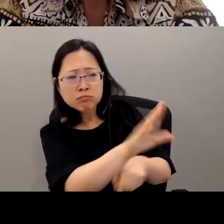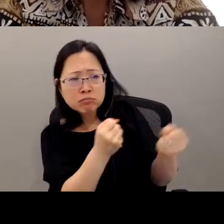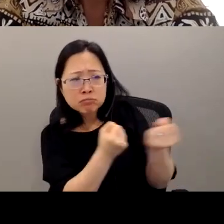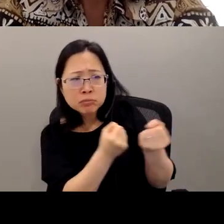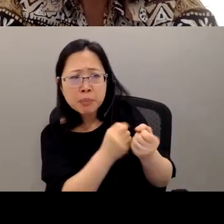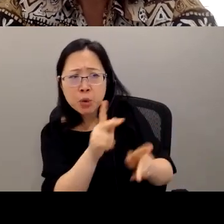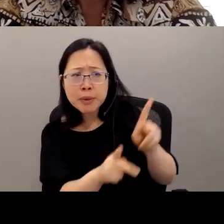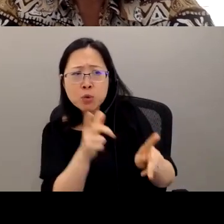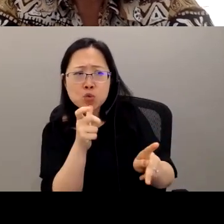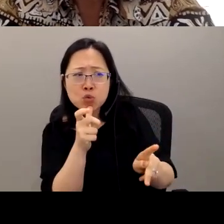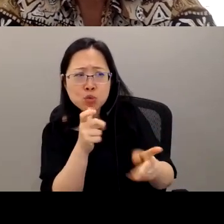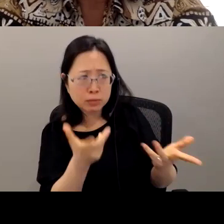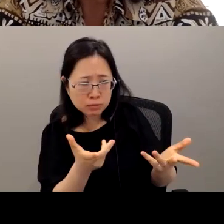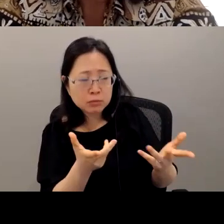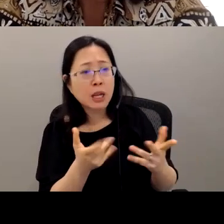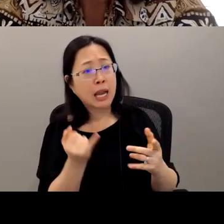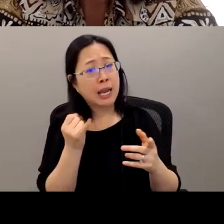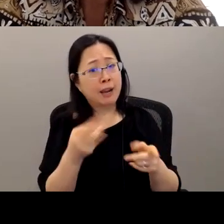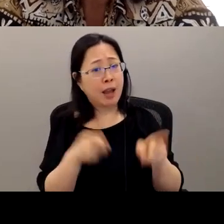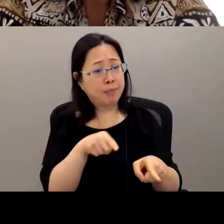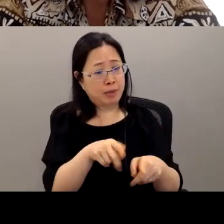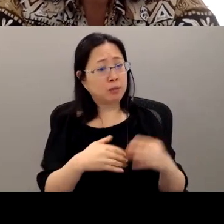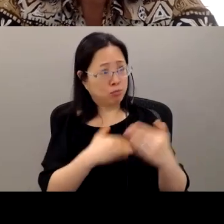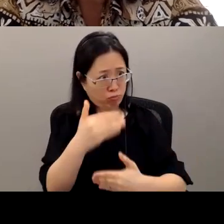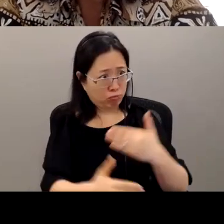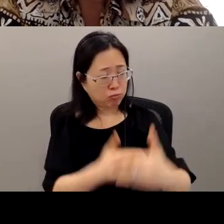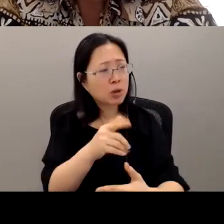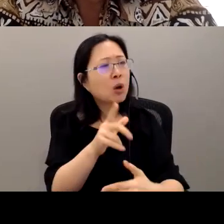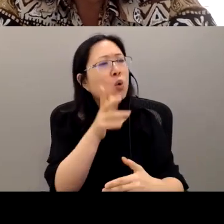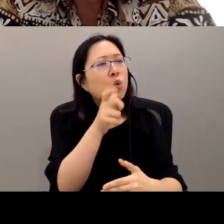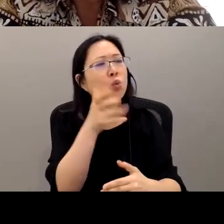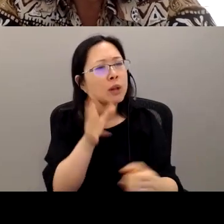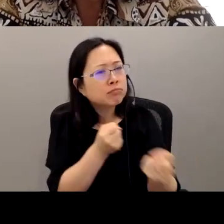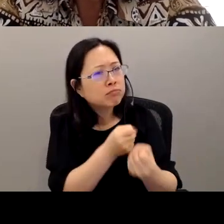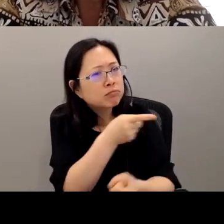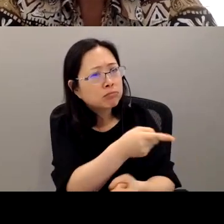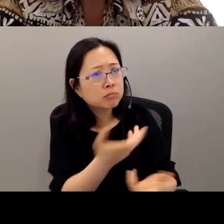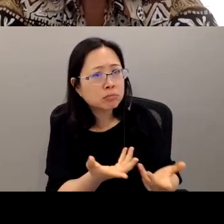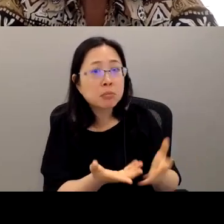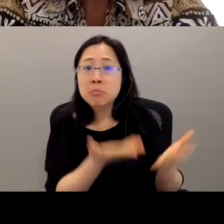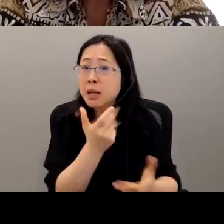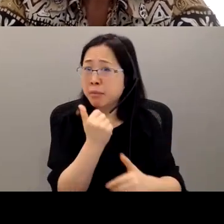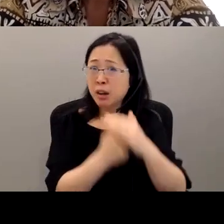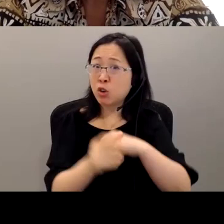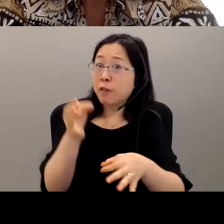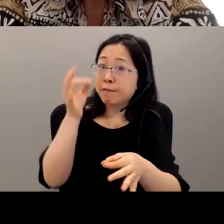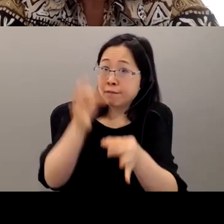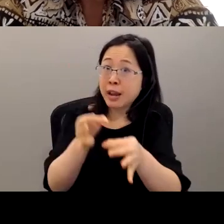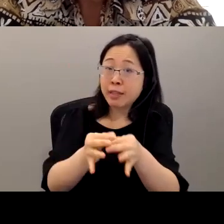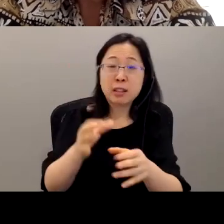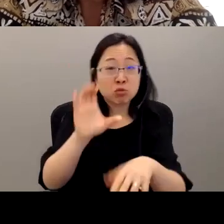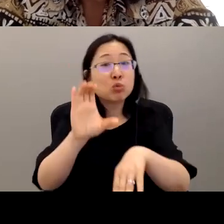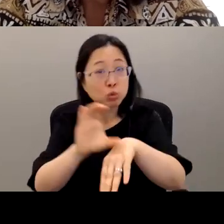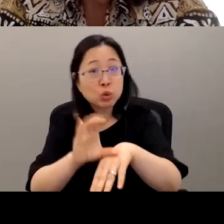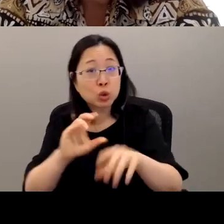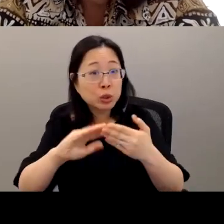could possibly support them throughout the process. It may be someone from their faith community. It may